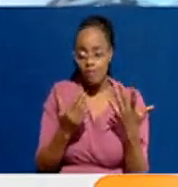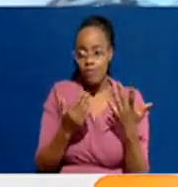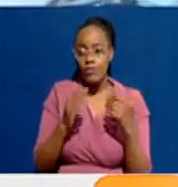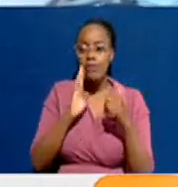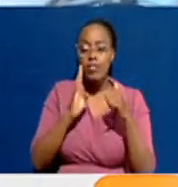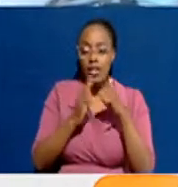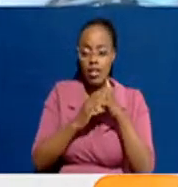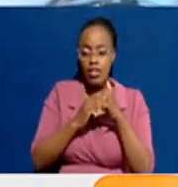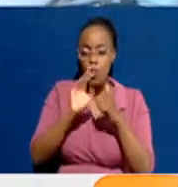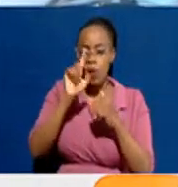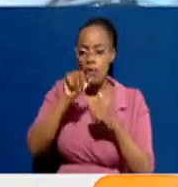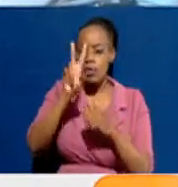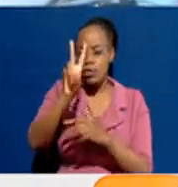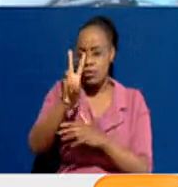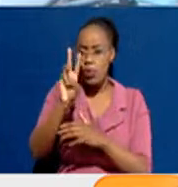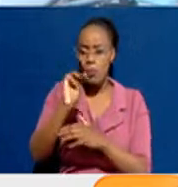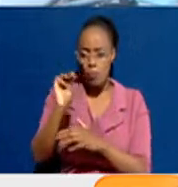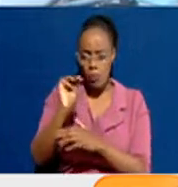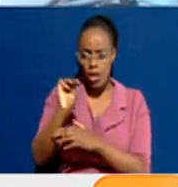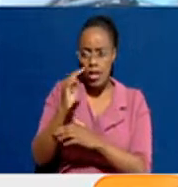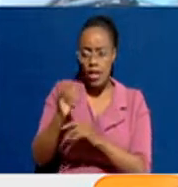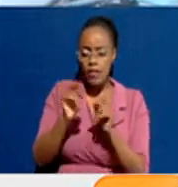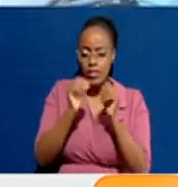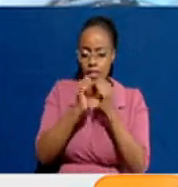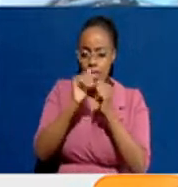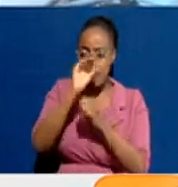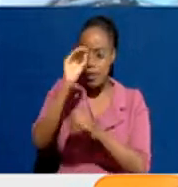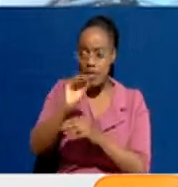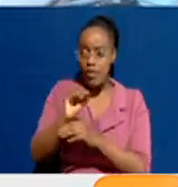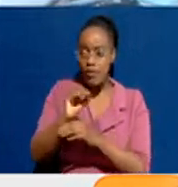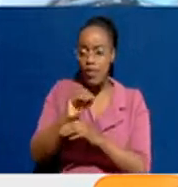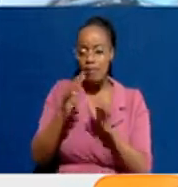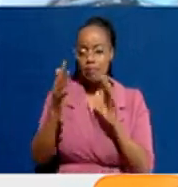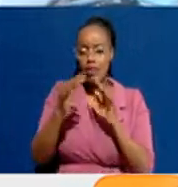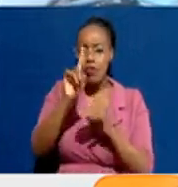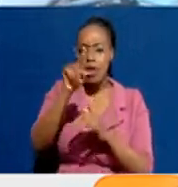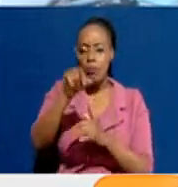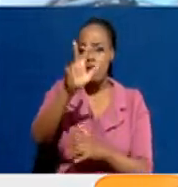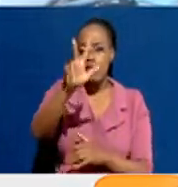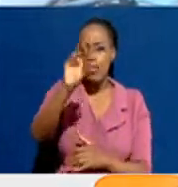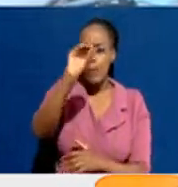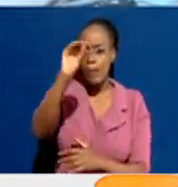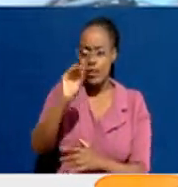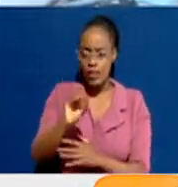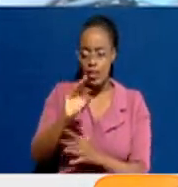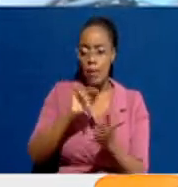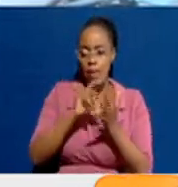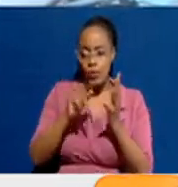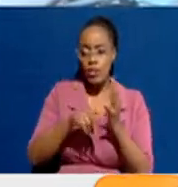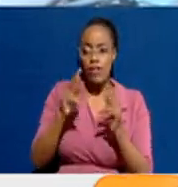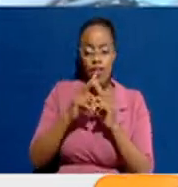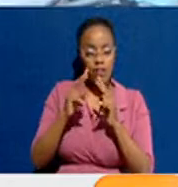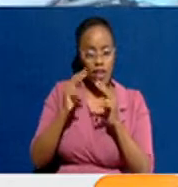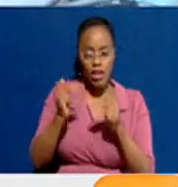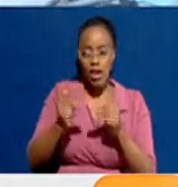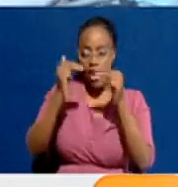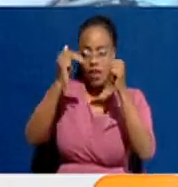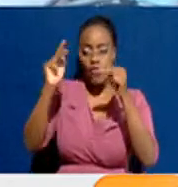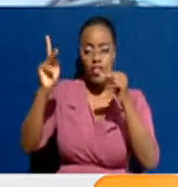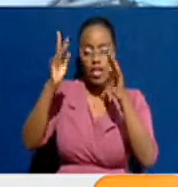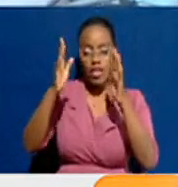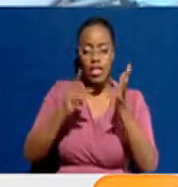from 900 to 1.2, and right now with the 10%, it's going to be going to like 1.3. It's too high for the Kenyan